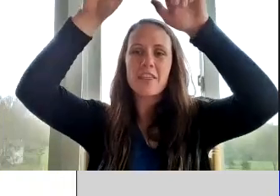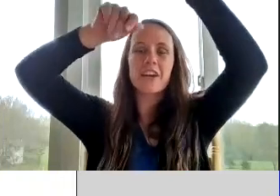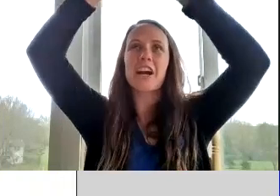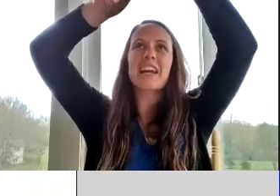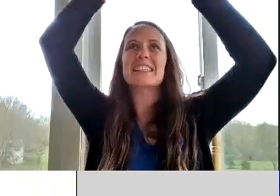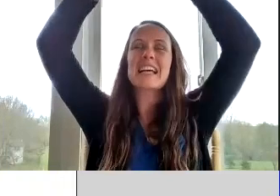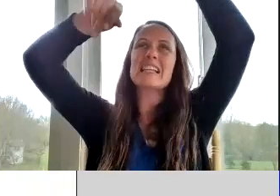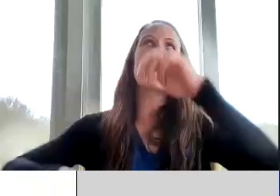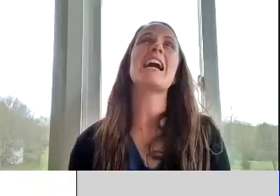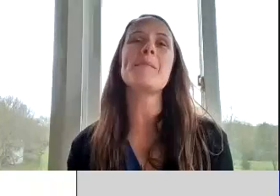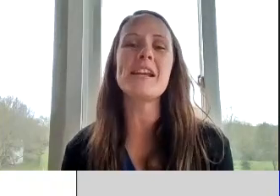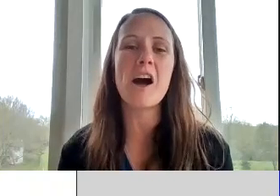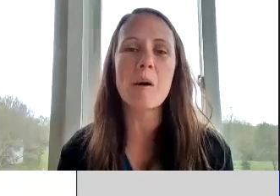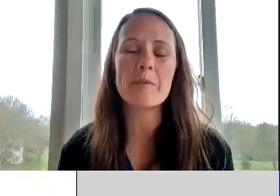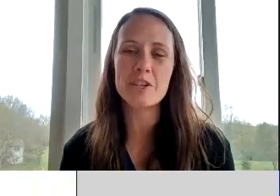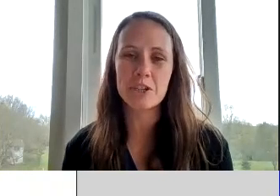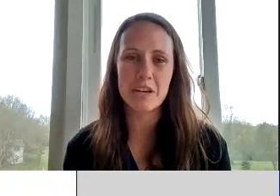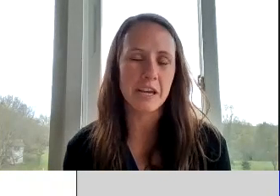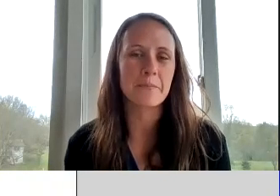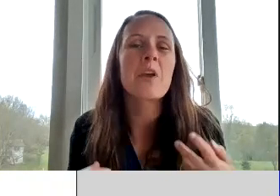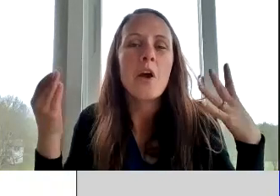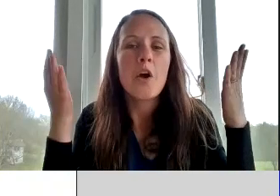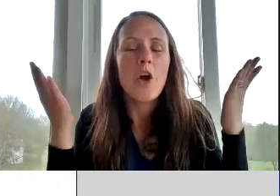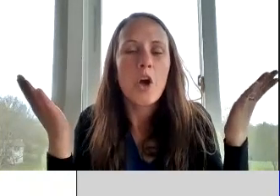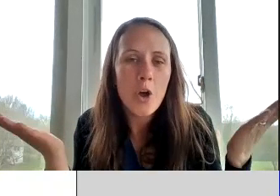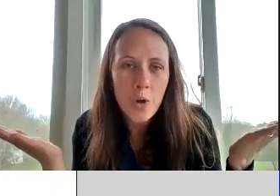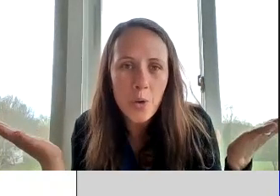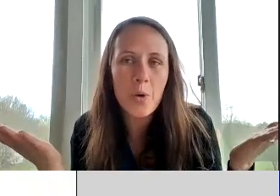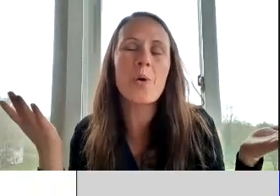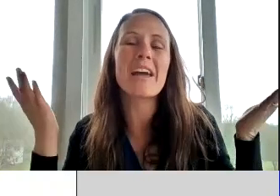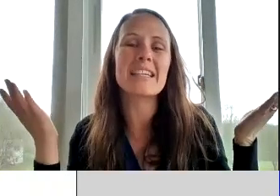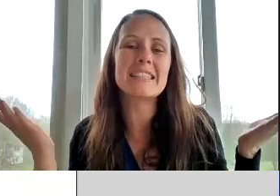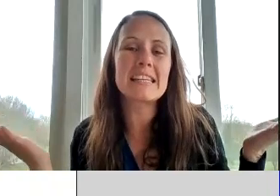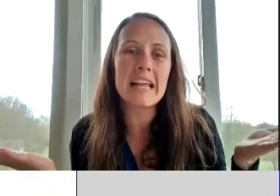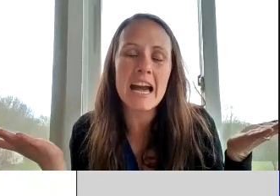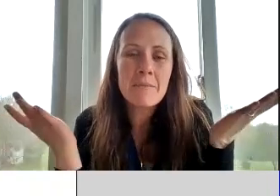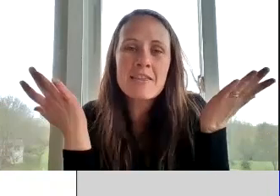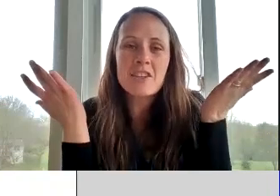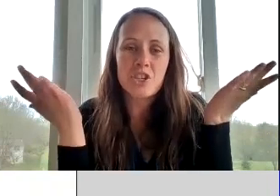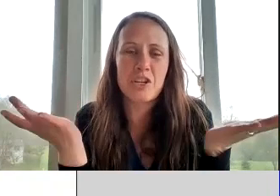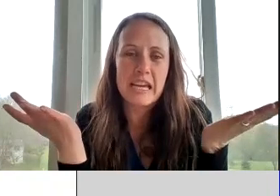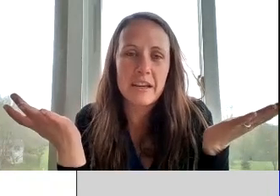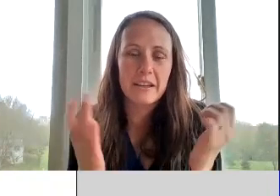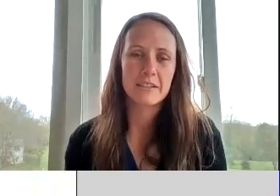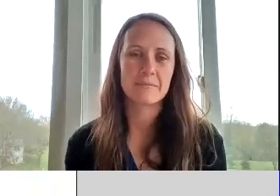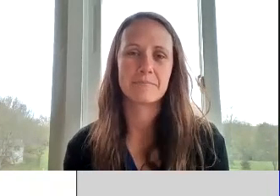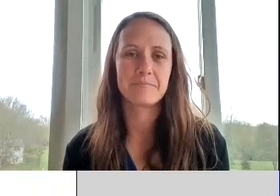the other is climbing up a tree. Who is climbing the